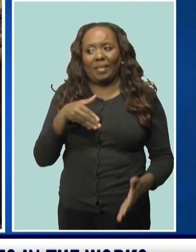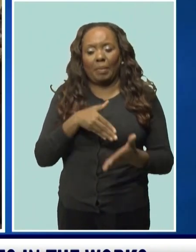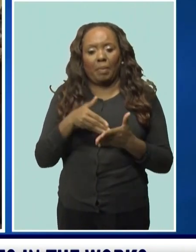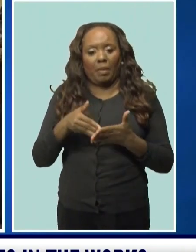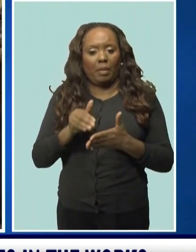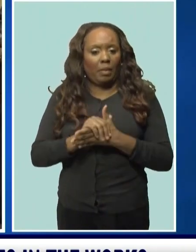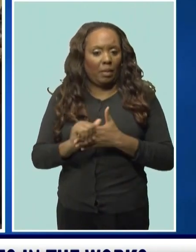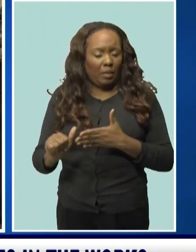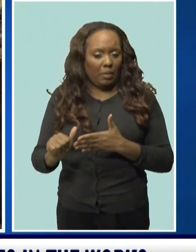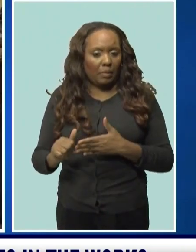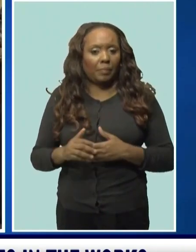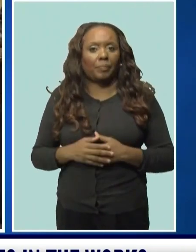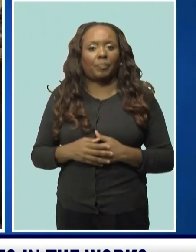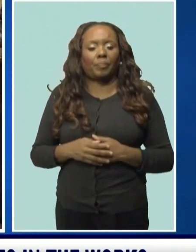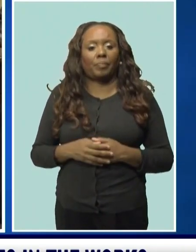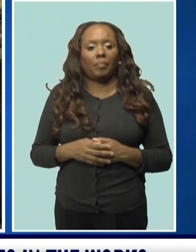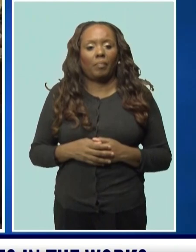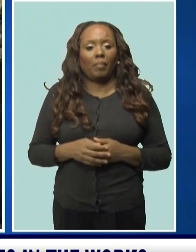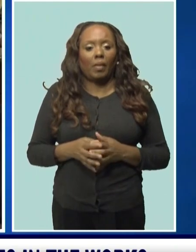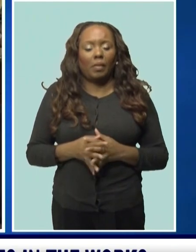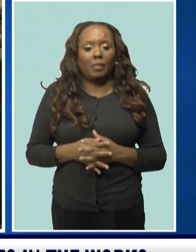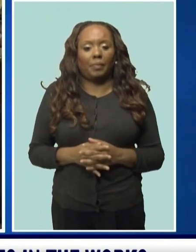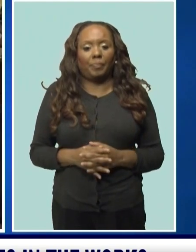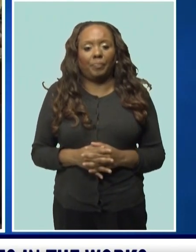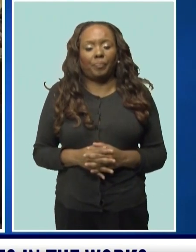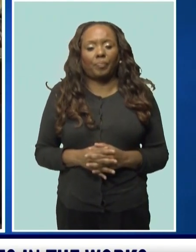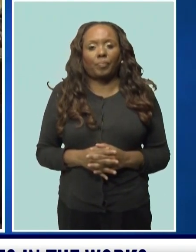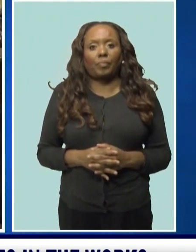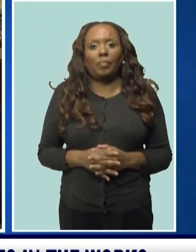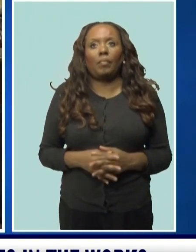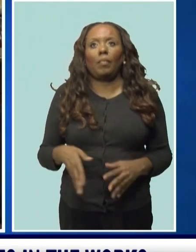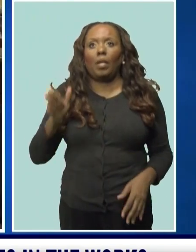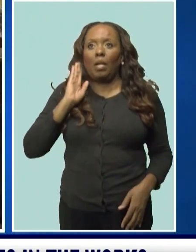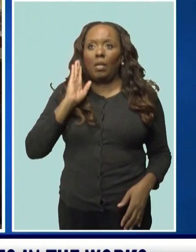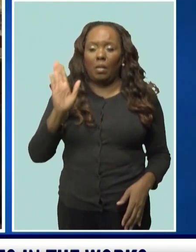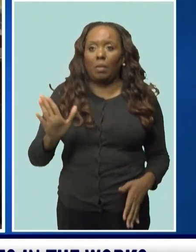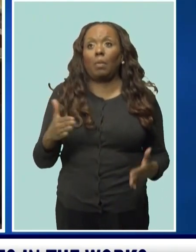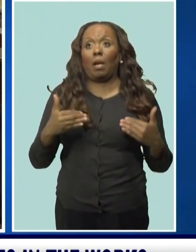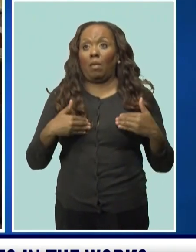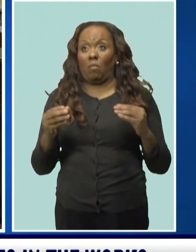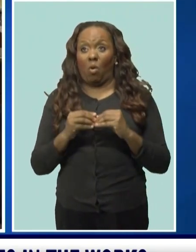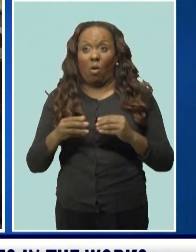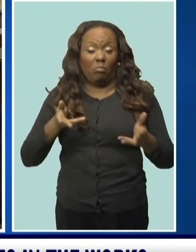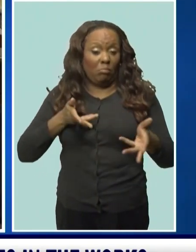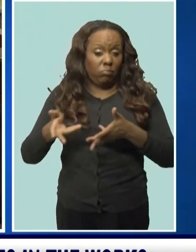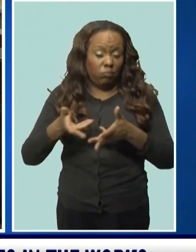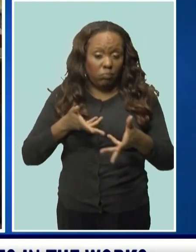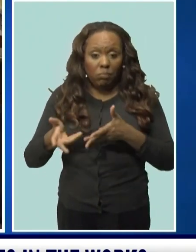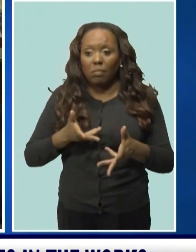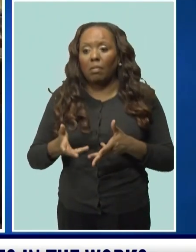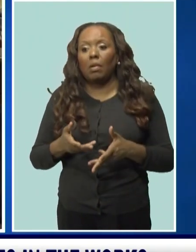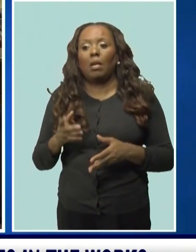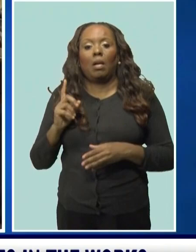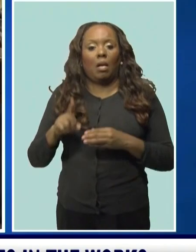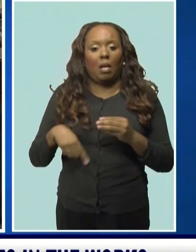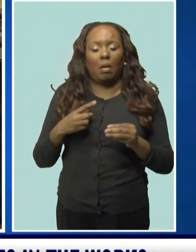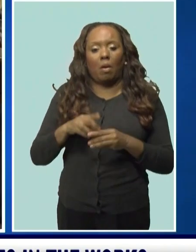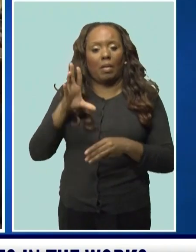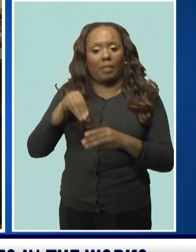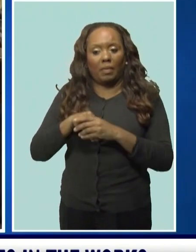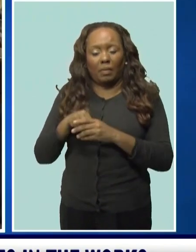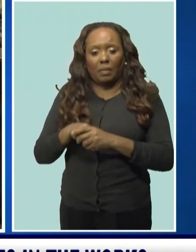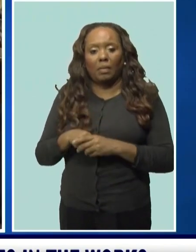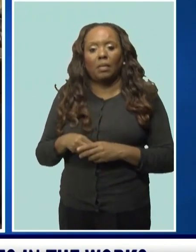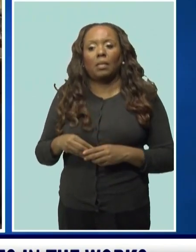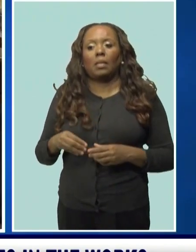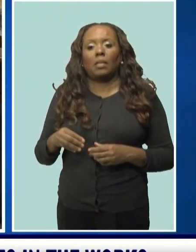And it will be the first of a series of engagements, as the second portion of the investment speaks